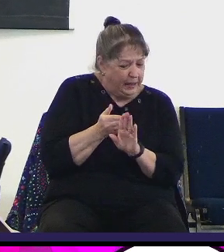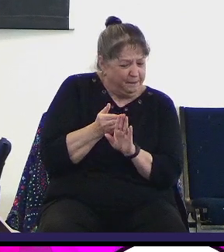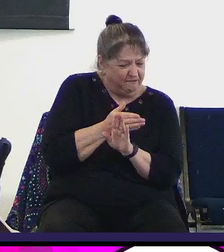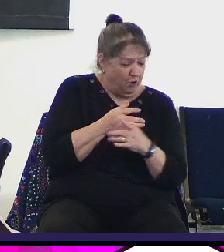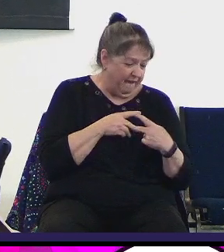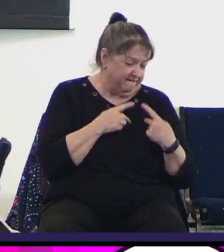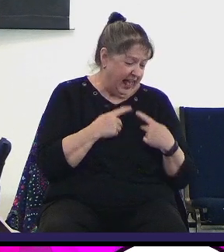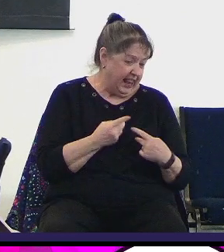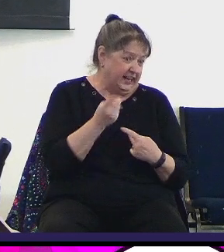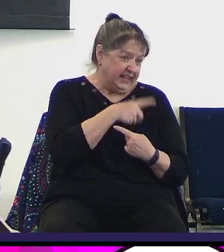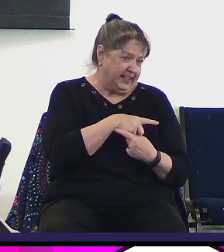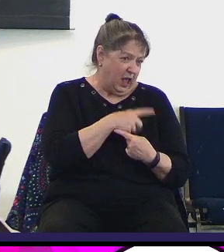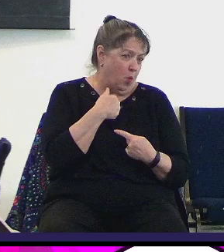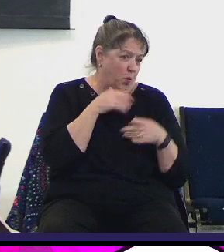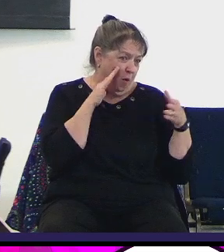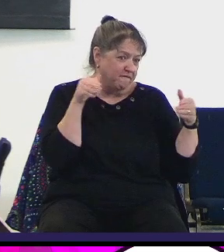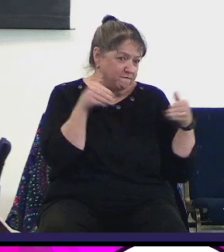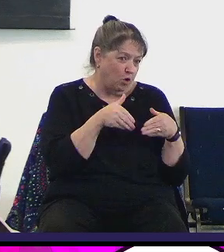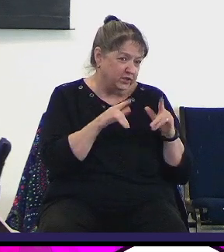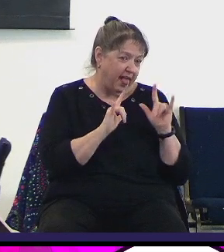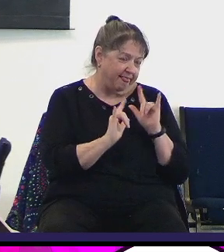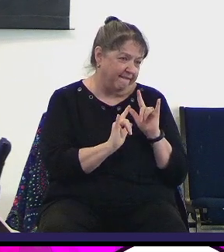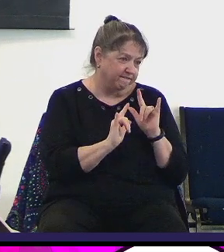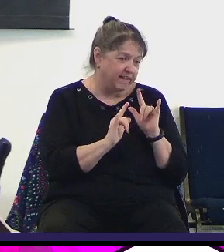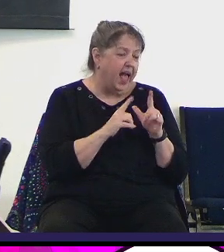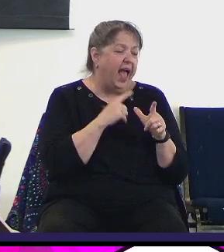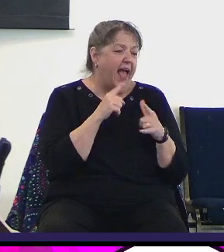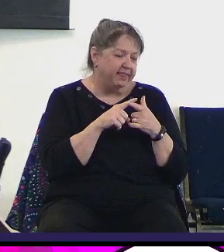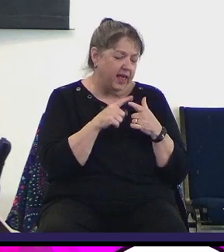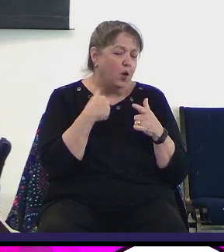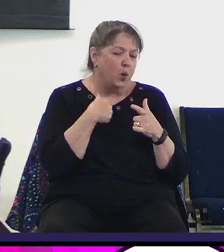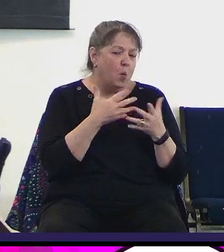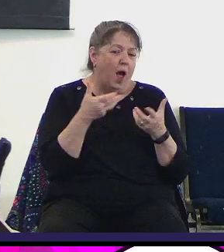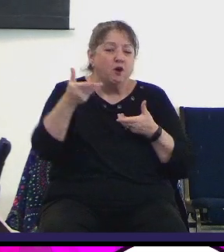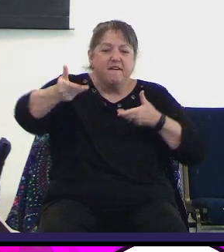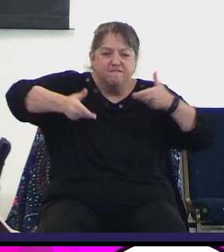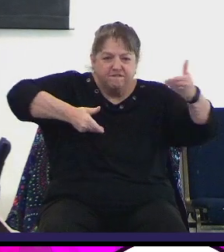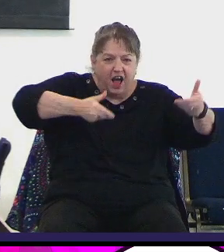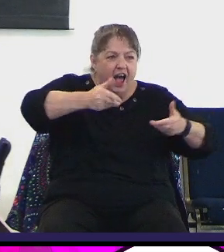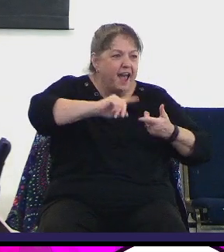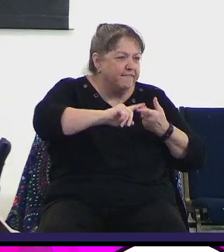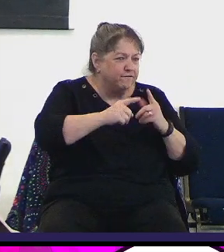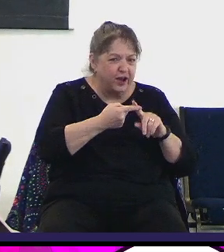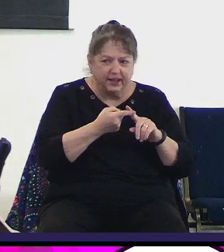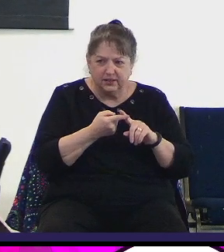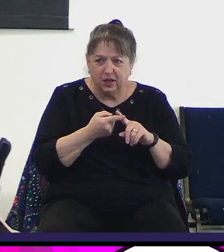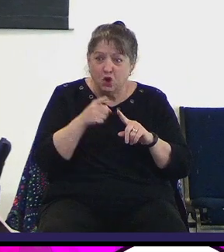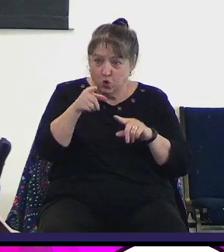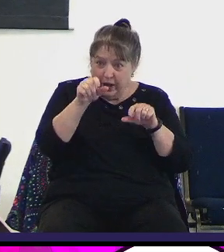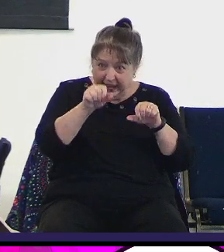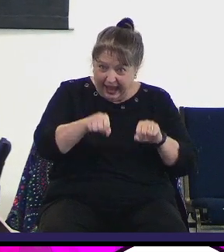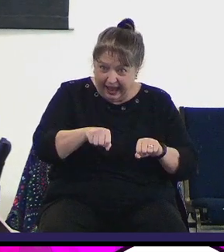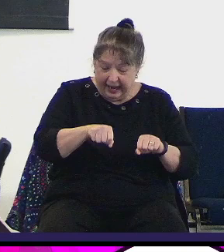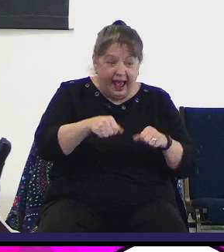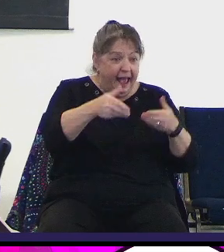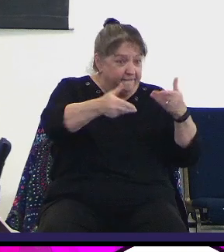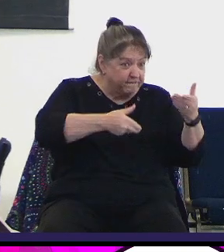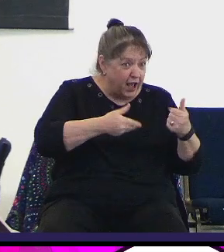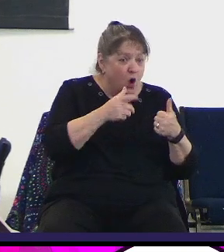a neighbor, a friend. If you can have, I know nobody has enemies, but you can invite them